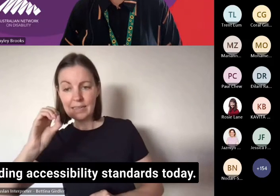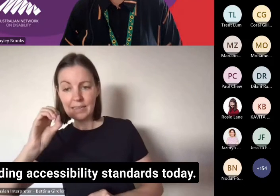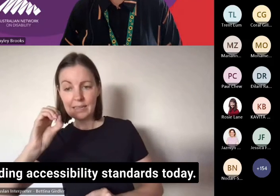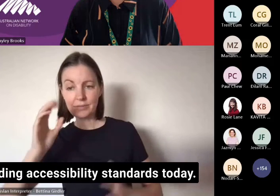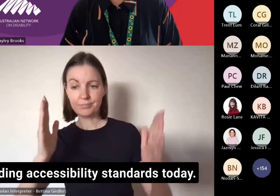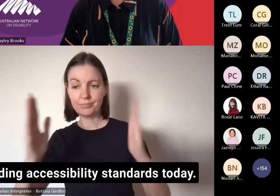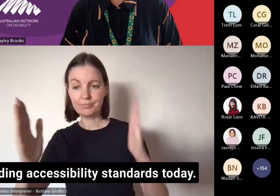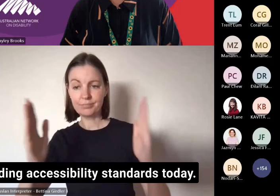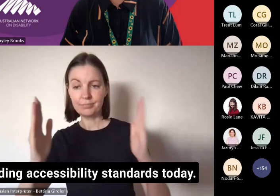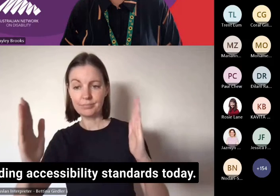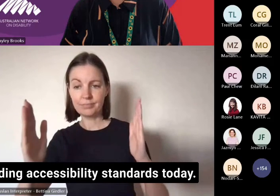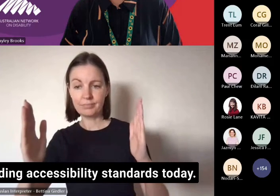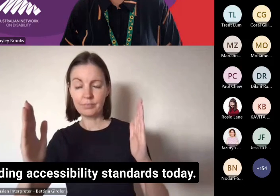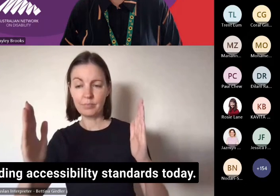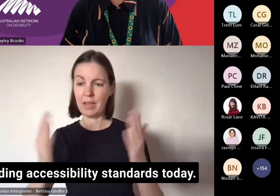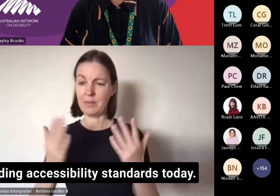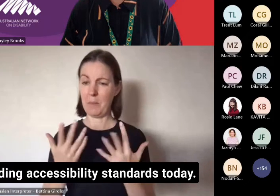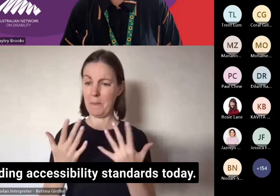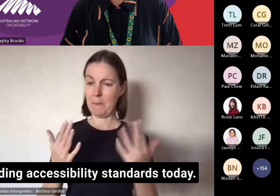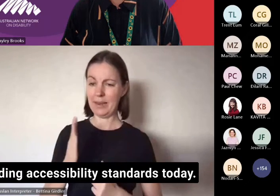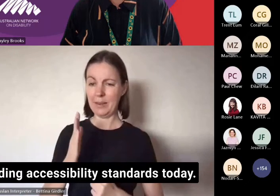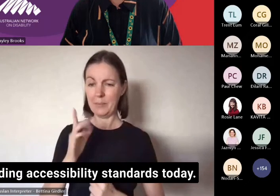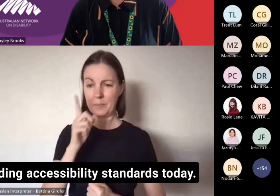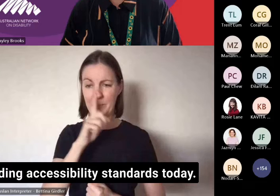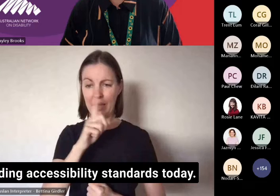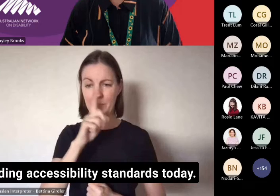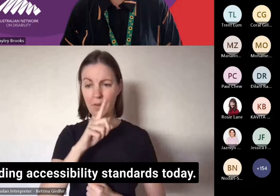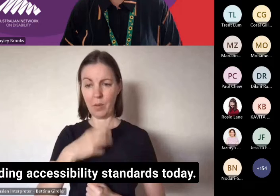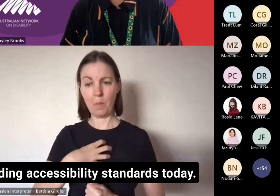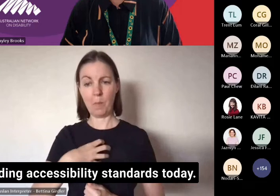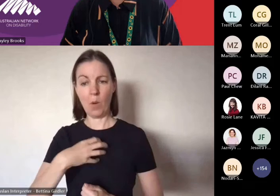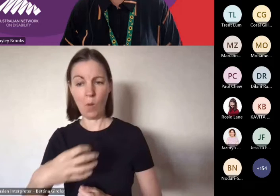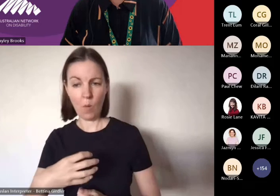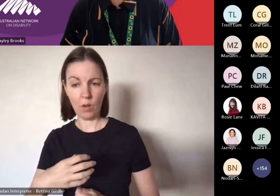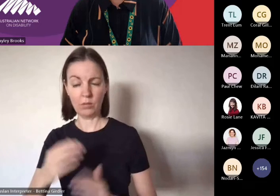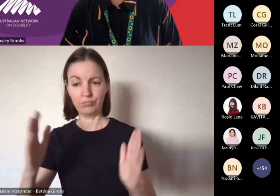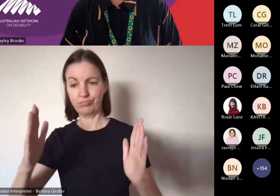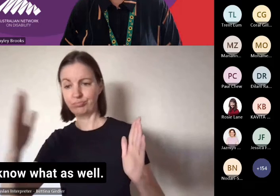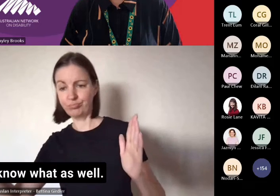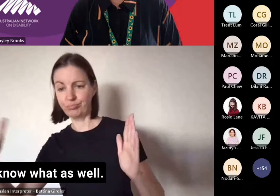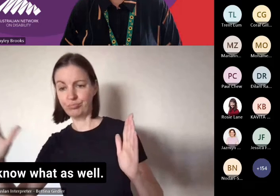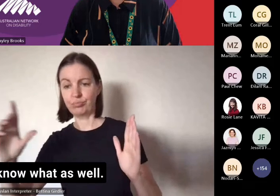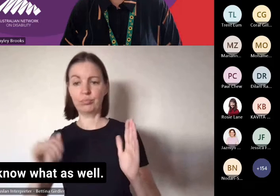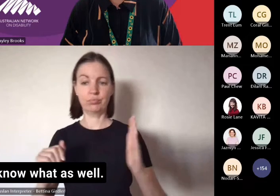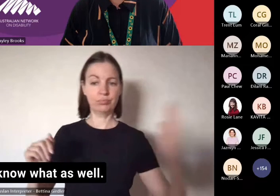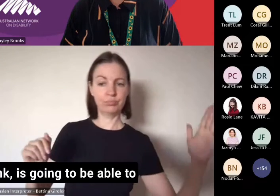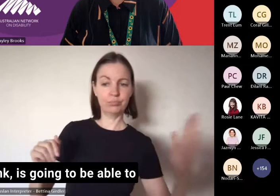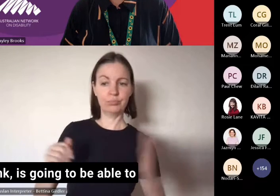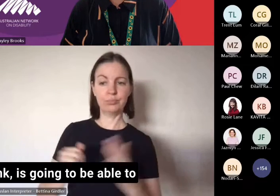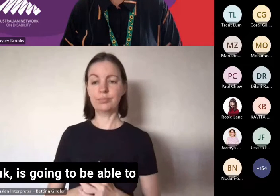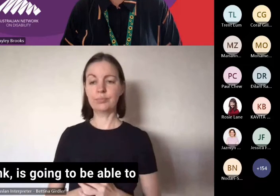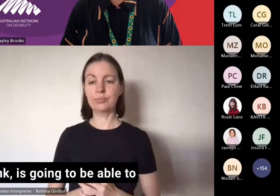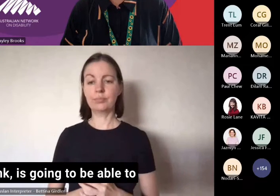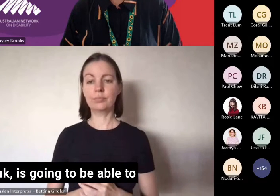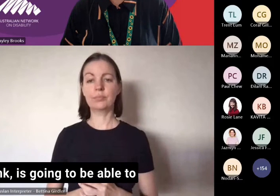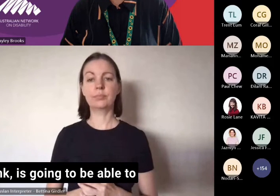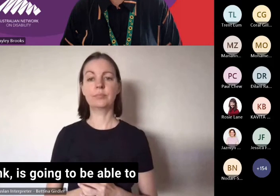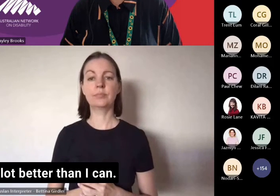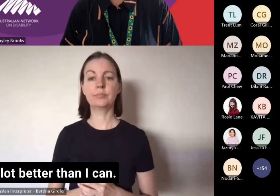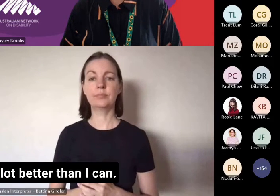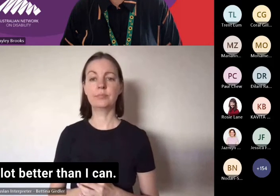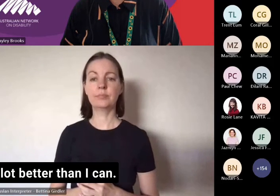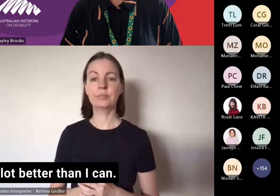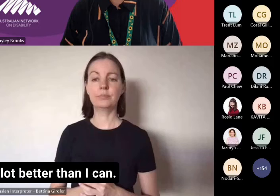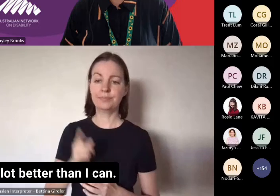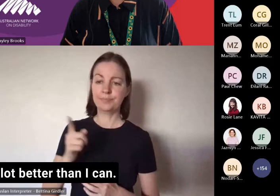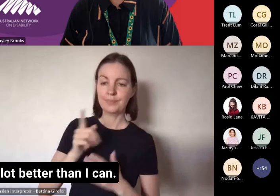terms of building accessibility standards today. And you know what, as well, and Hayley, I think, is going to be able to talk